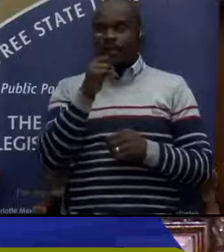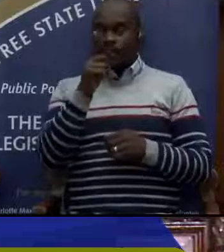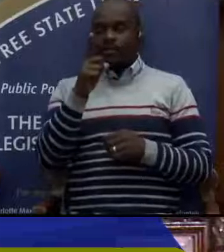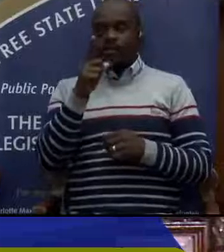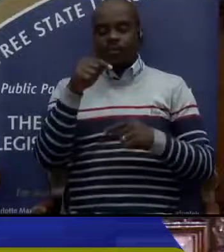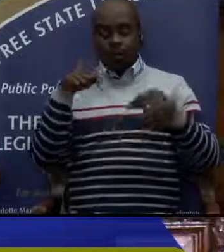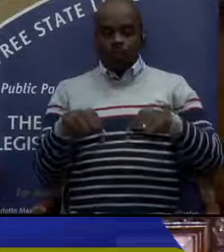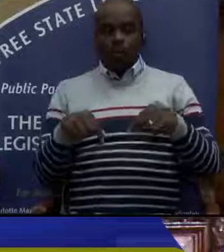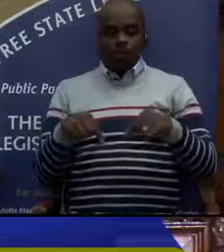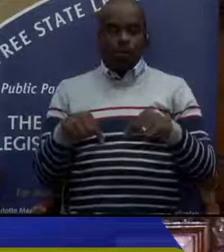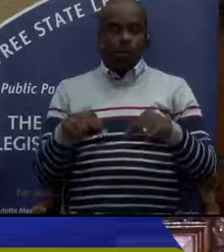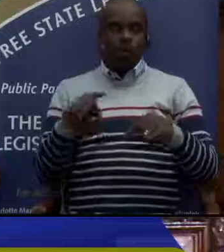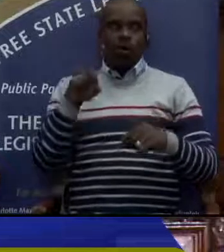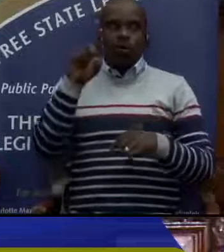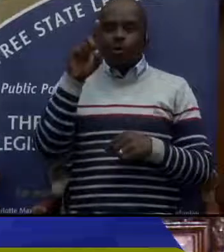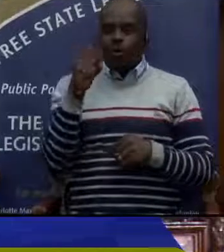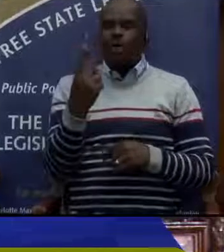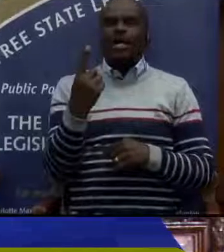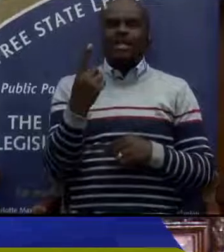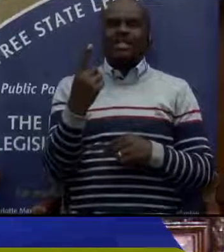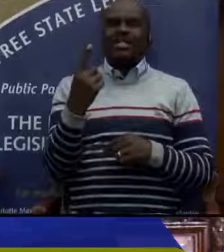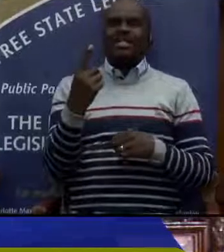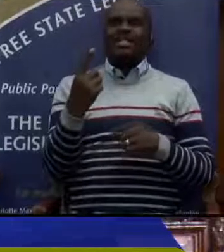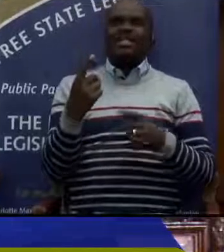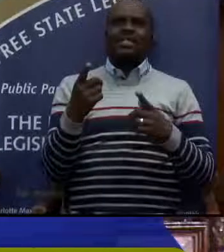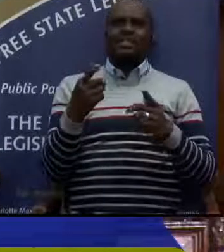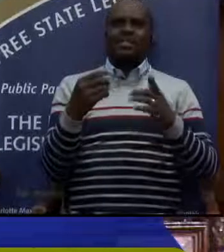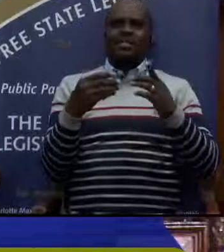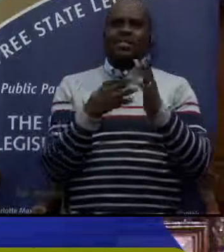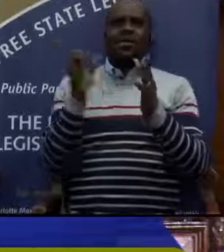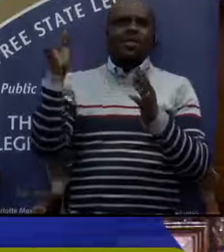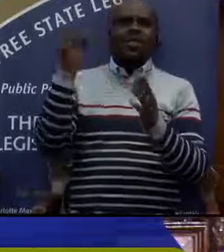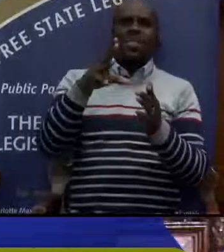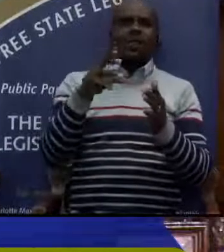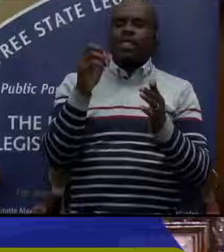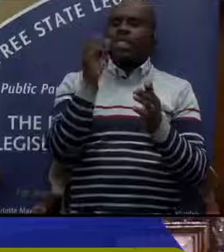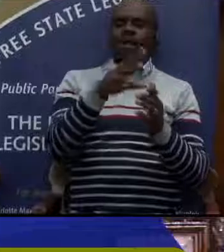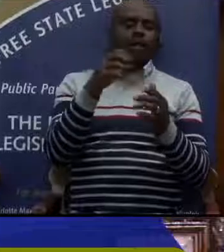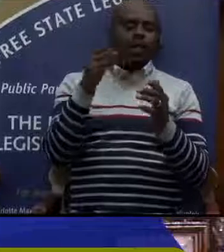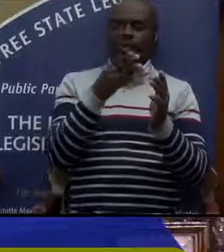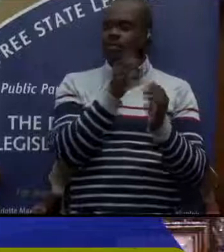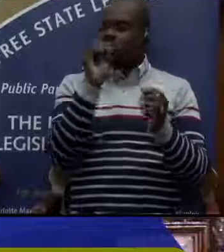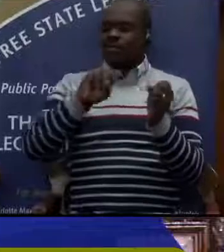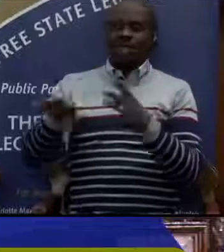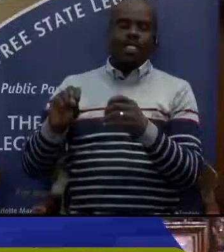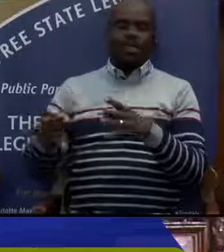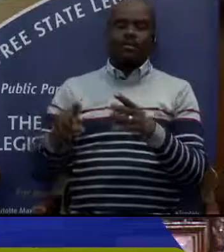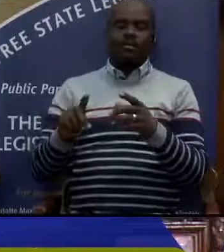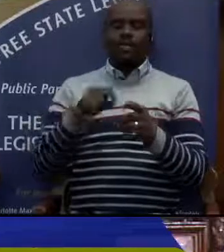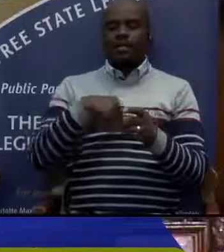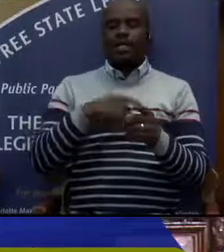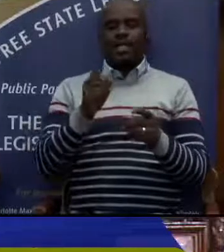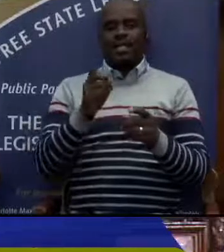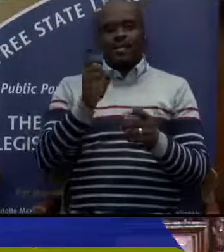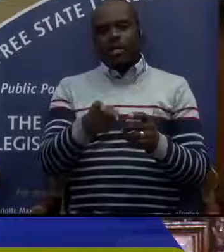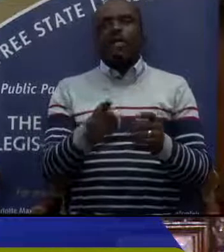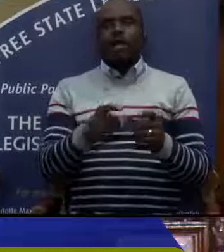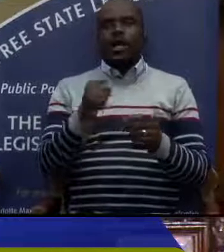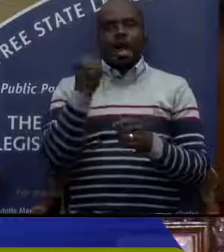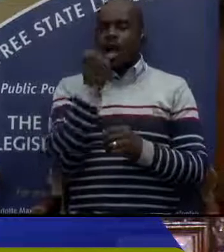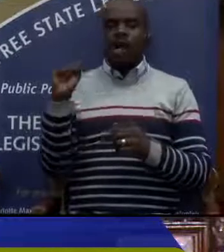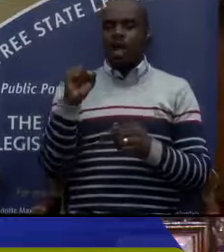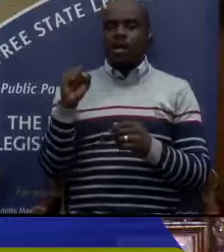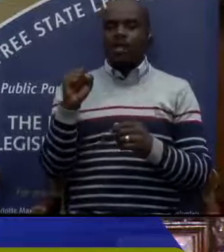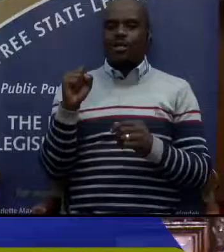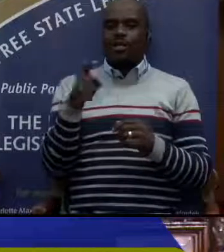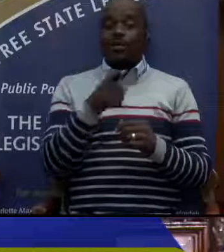the right to dispute the ruling. In terms of the rule, I made a ruling about what I heard,